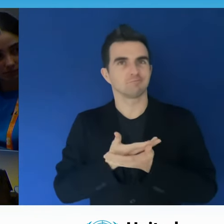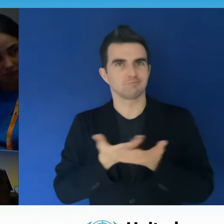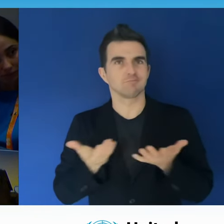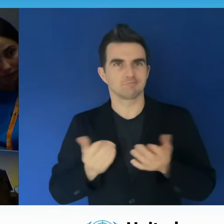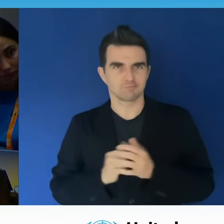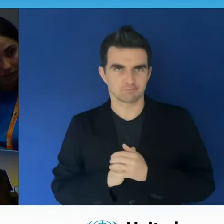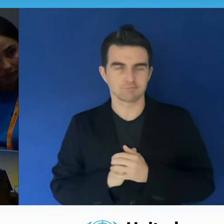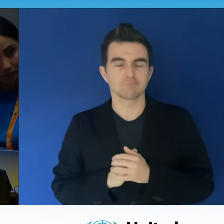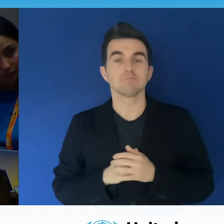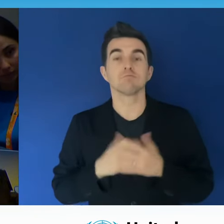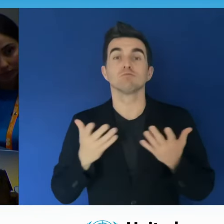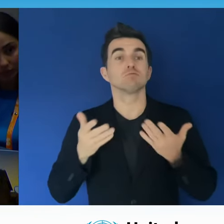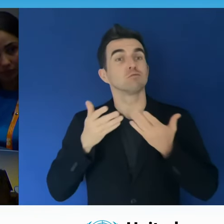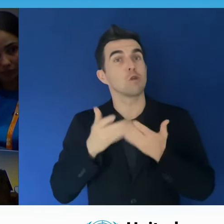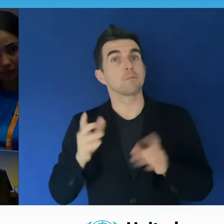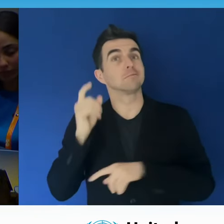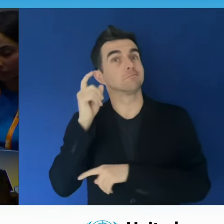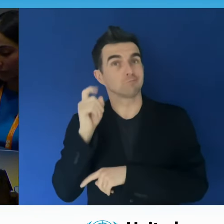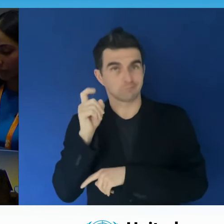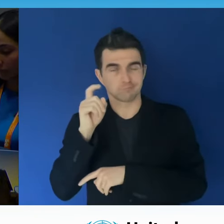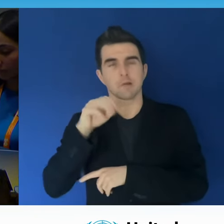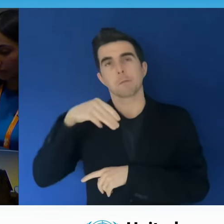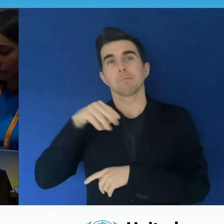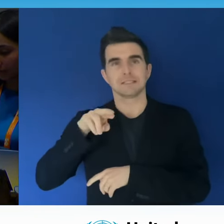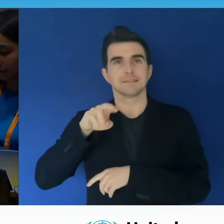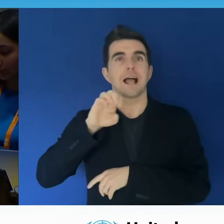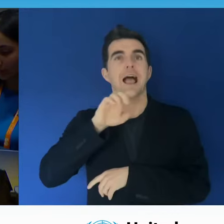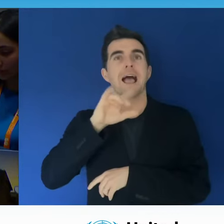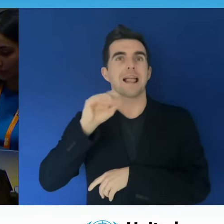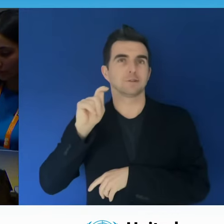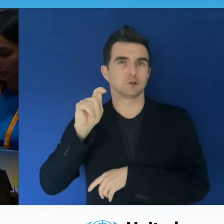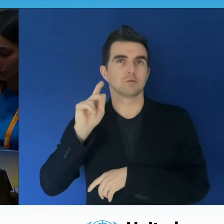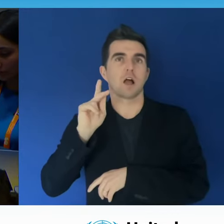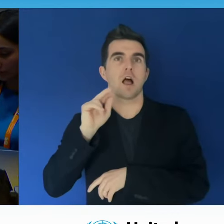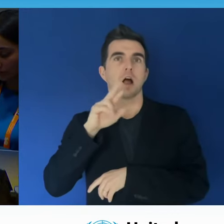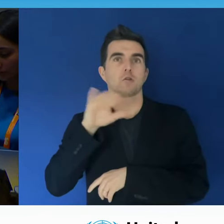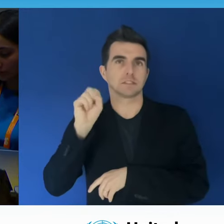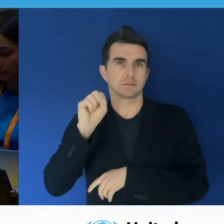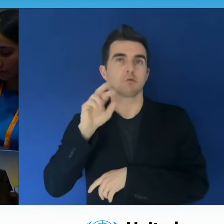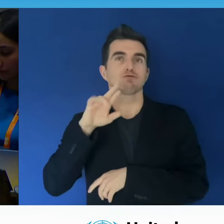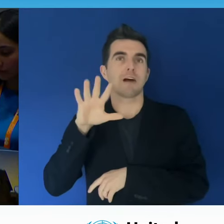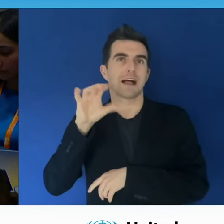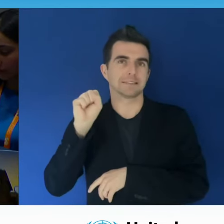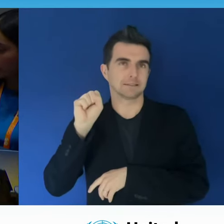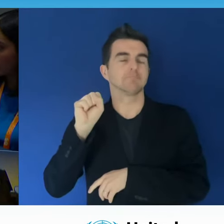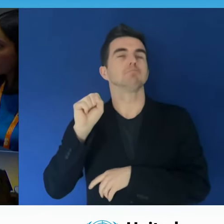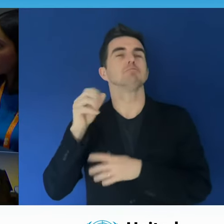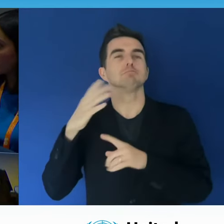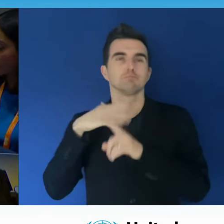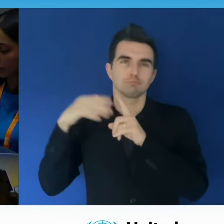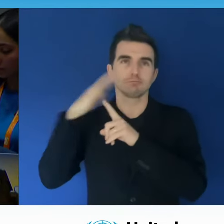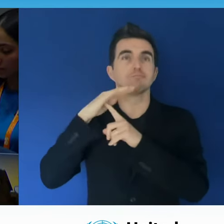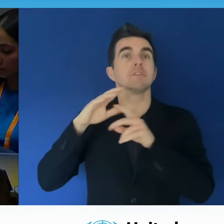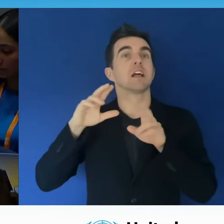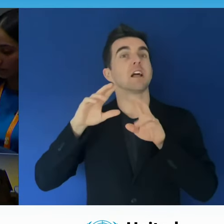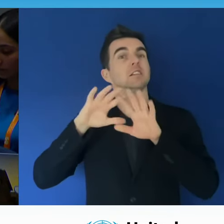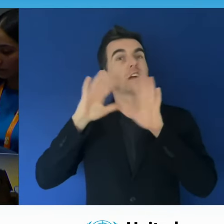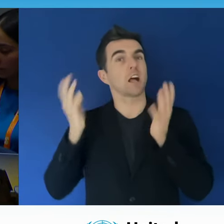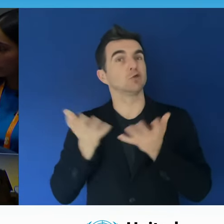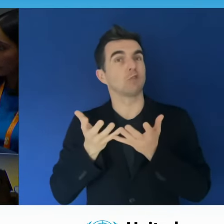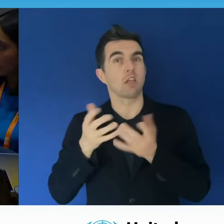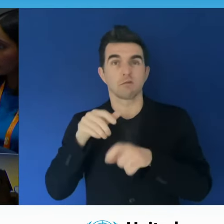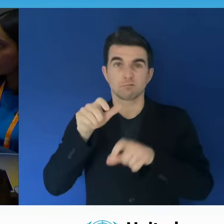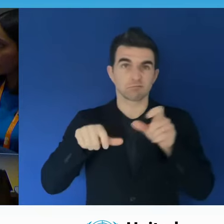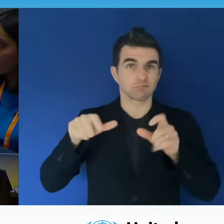of International Community Programs in Latin America at Citibank, Mexico. Ms. Benedicta